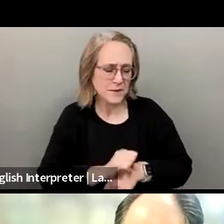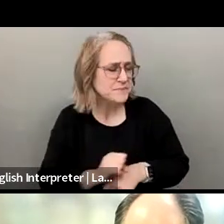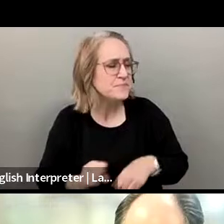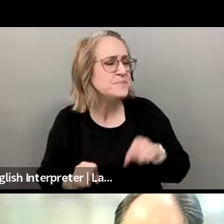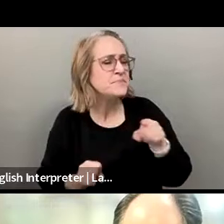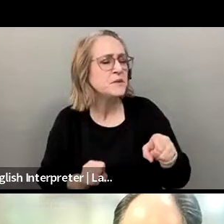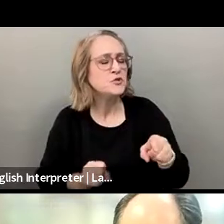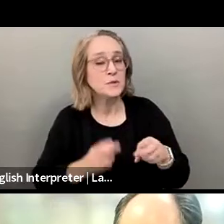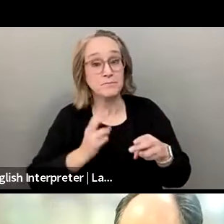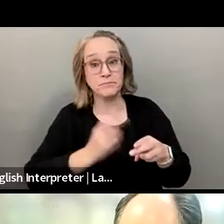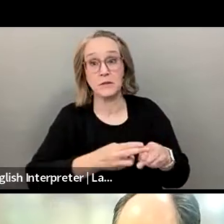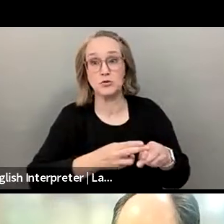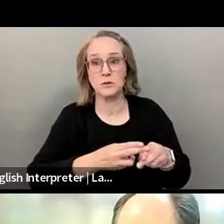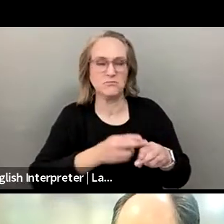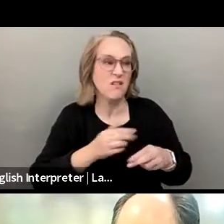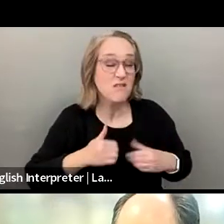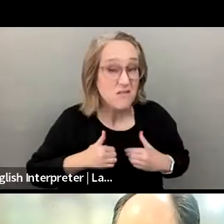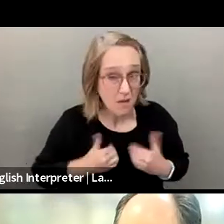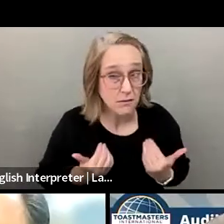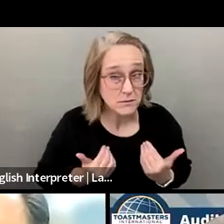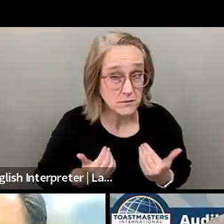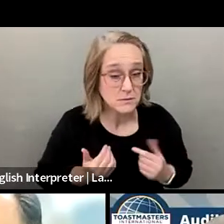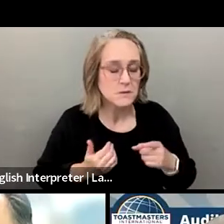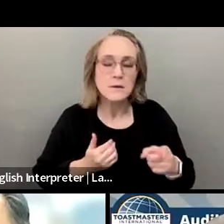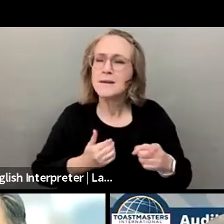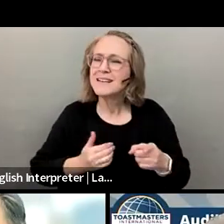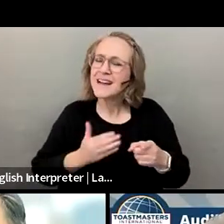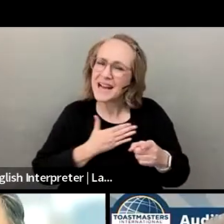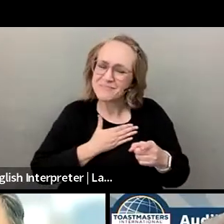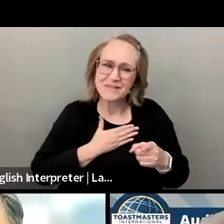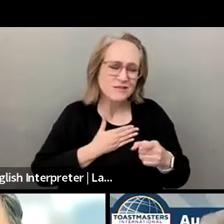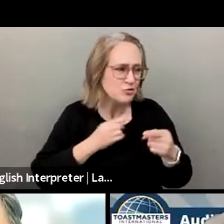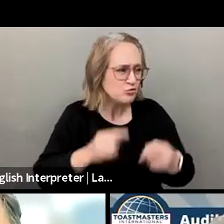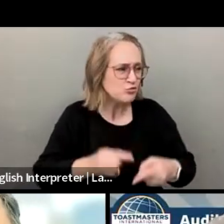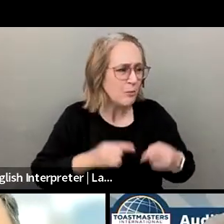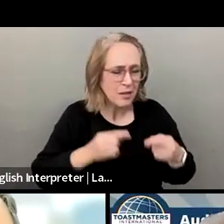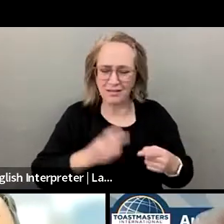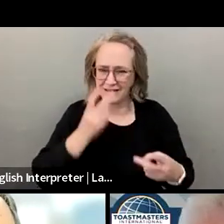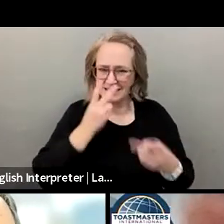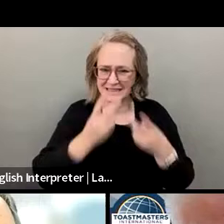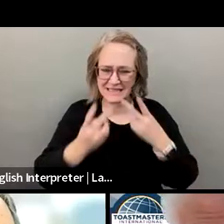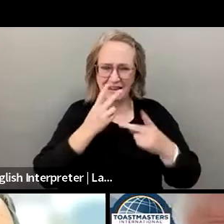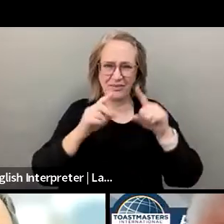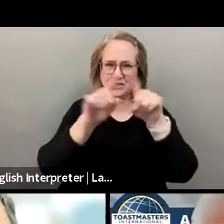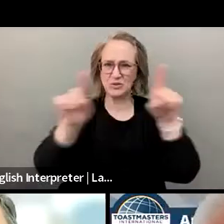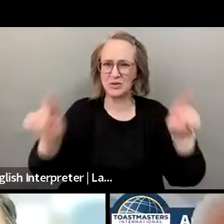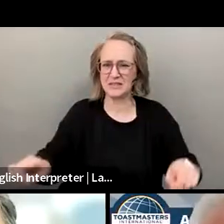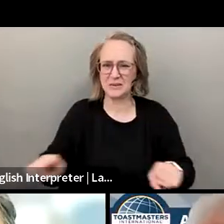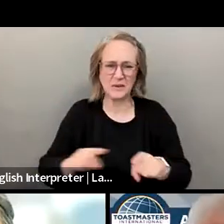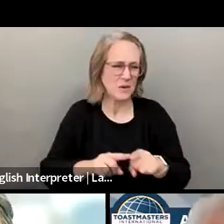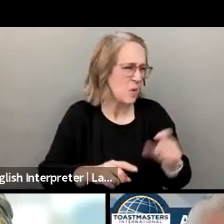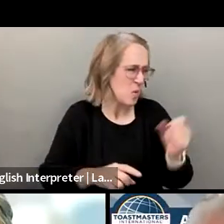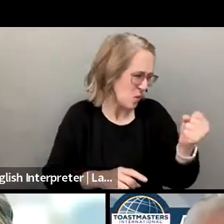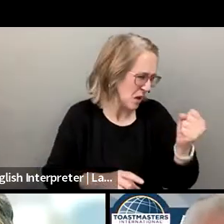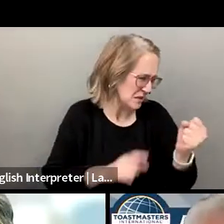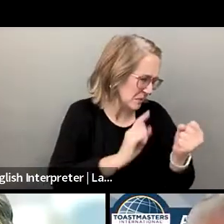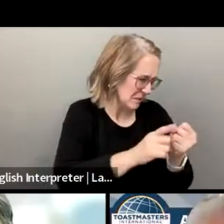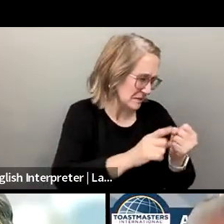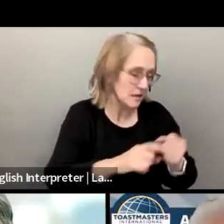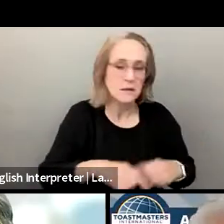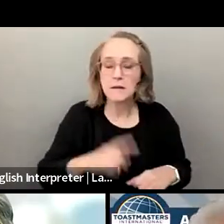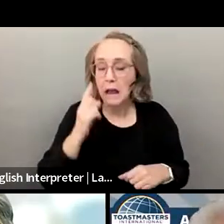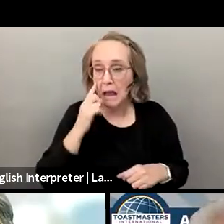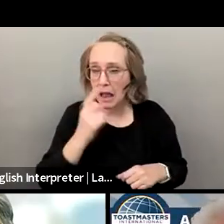said, young person. She said, I'm having trouble seeing my computer screen here. Hold on just a minute. Something with